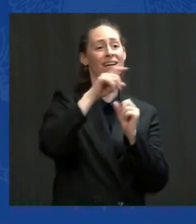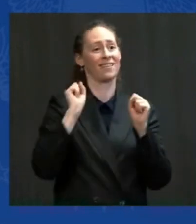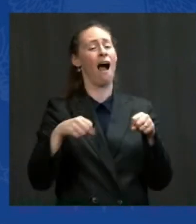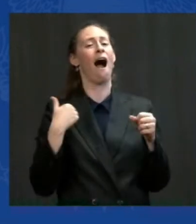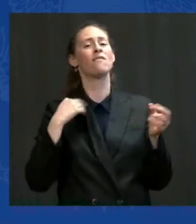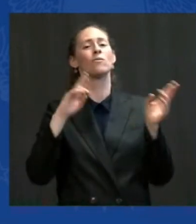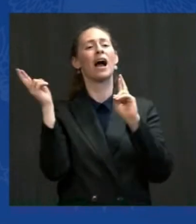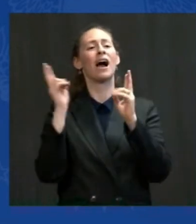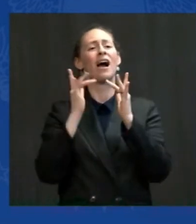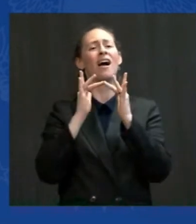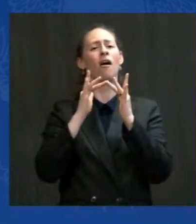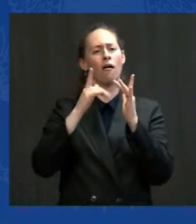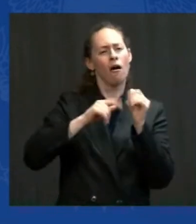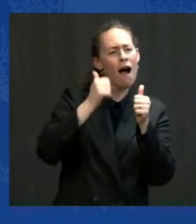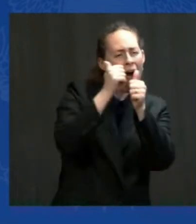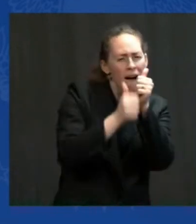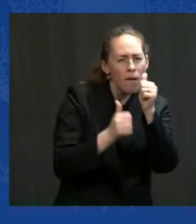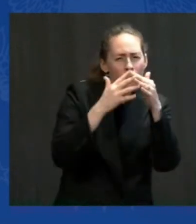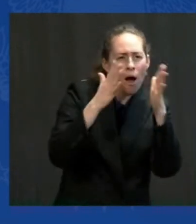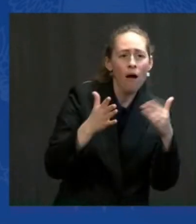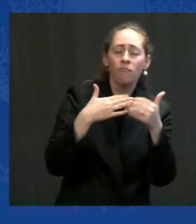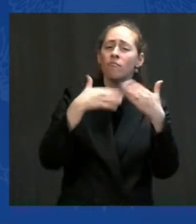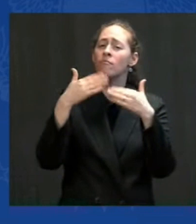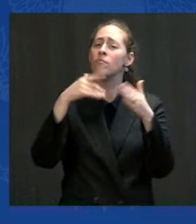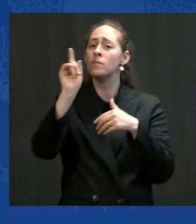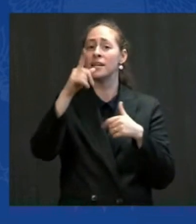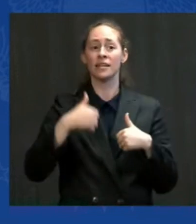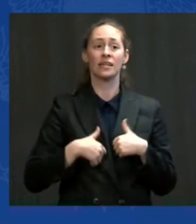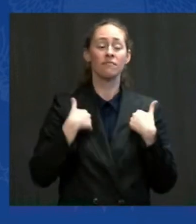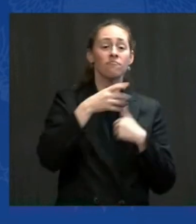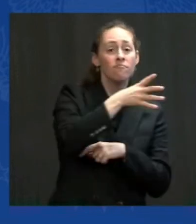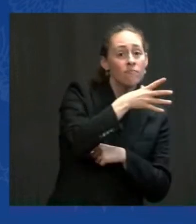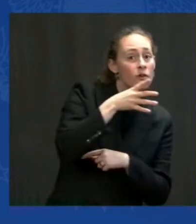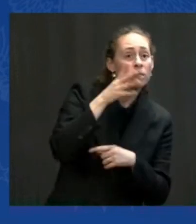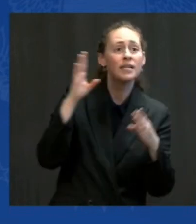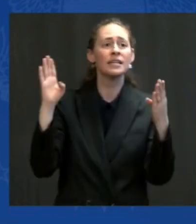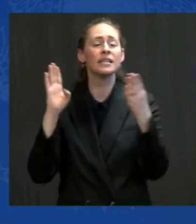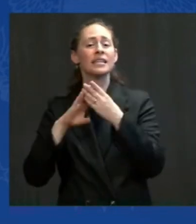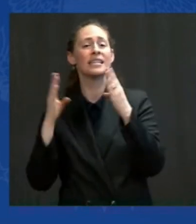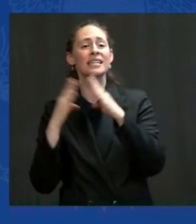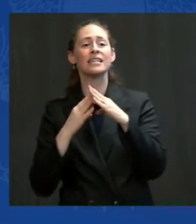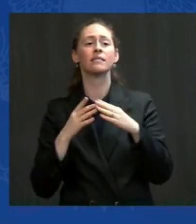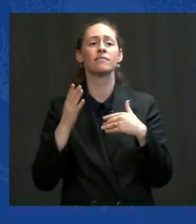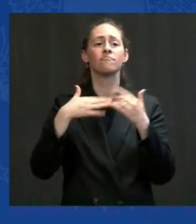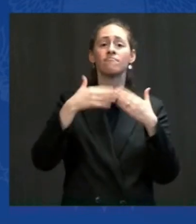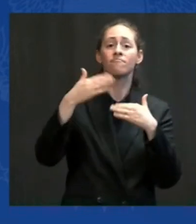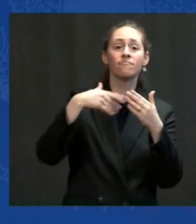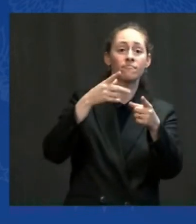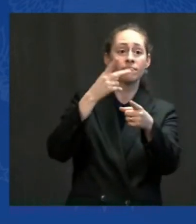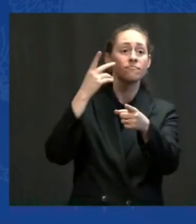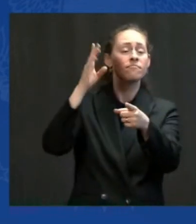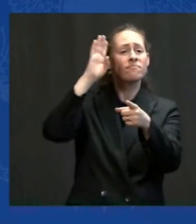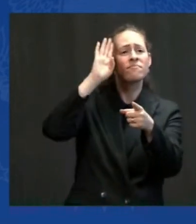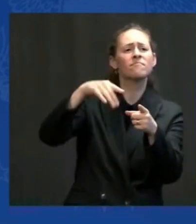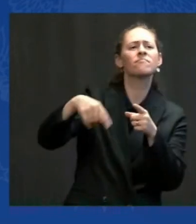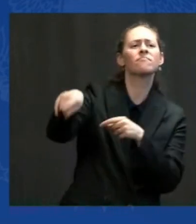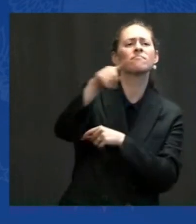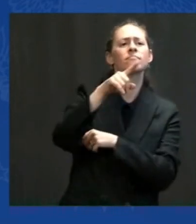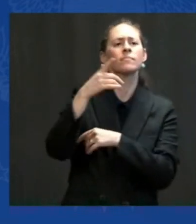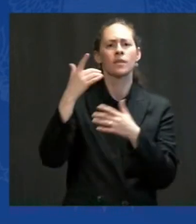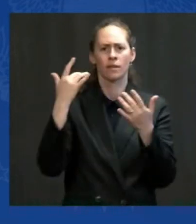American, rural and urban. And by the way, those of you who are parents who had kids at home, tell me what internet means this last